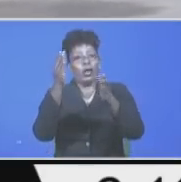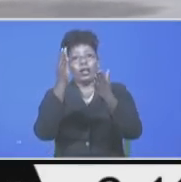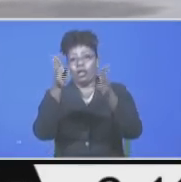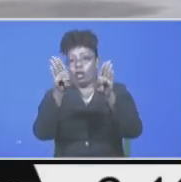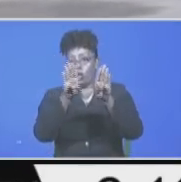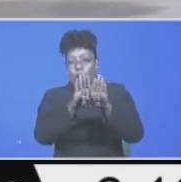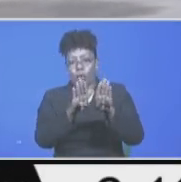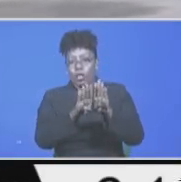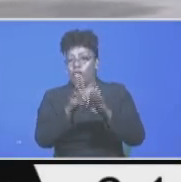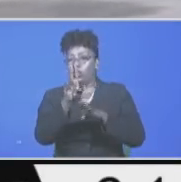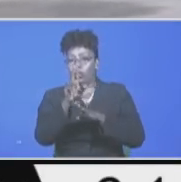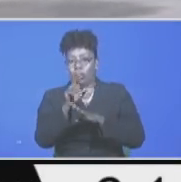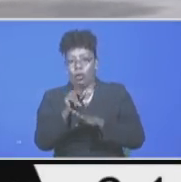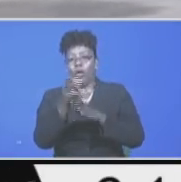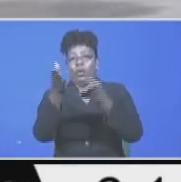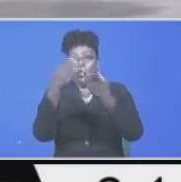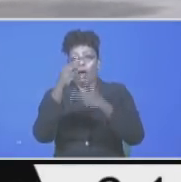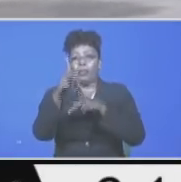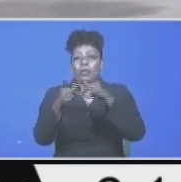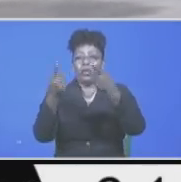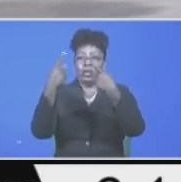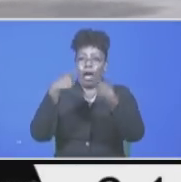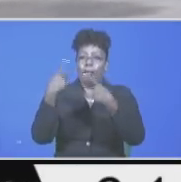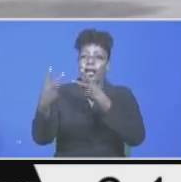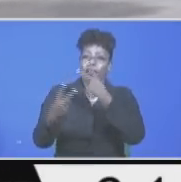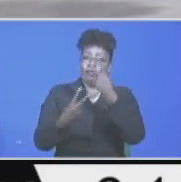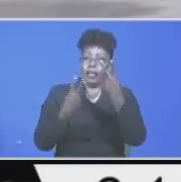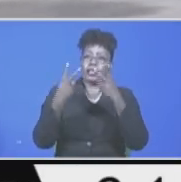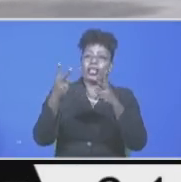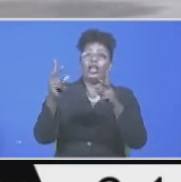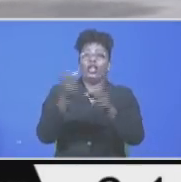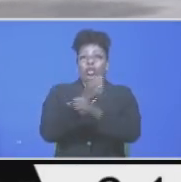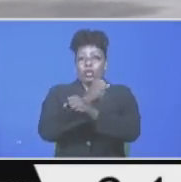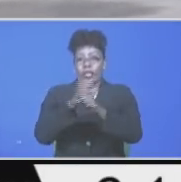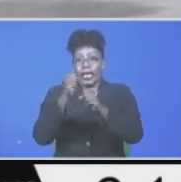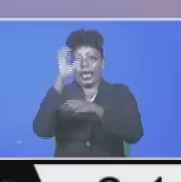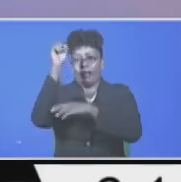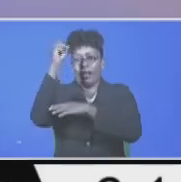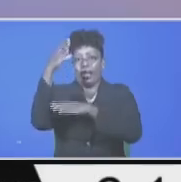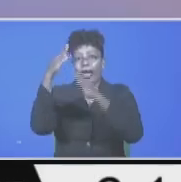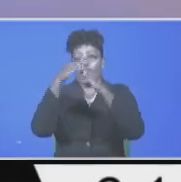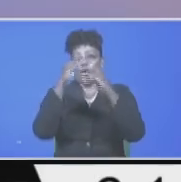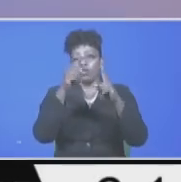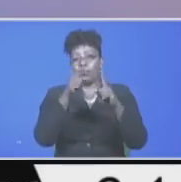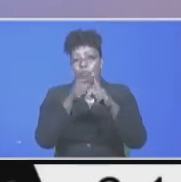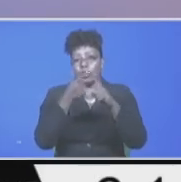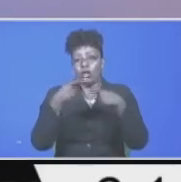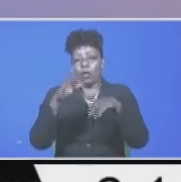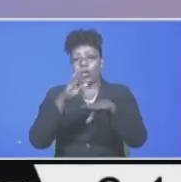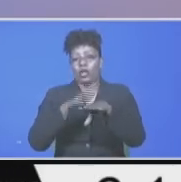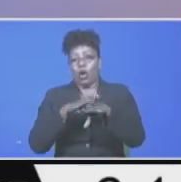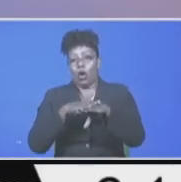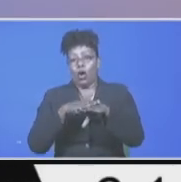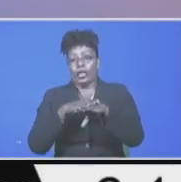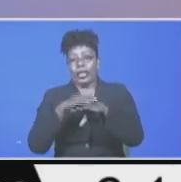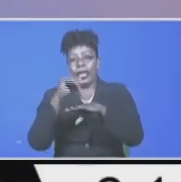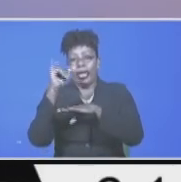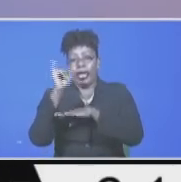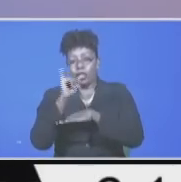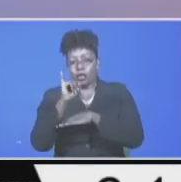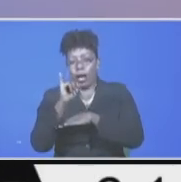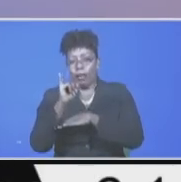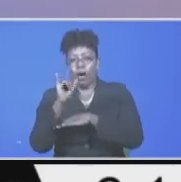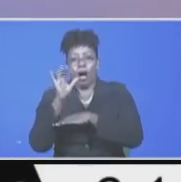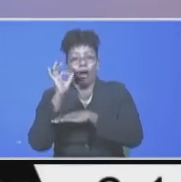We just want people to come and visit Save Lighthouse Point, and you could go on Instagram, Facebook, and